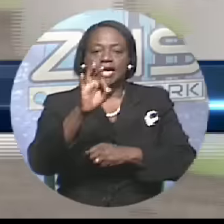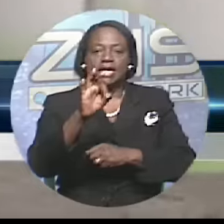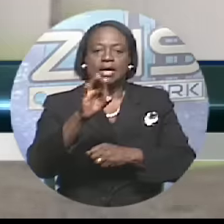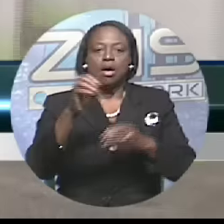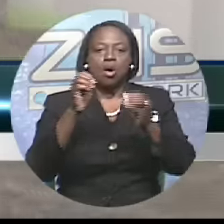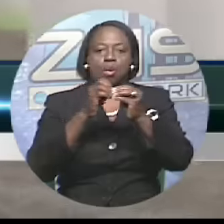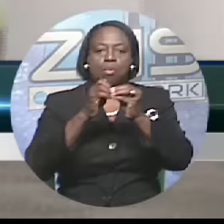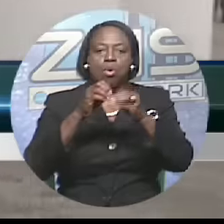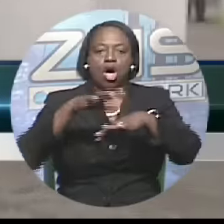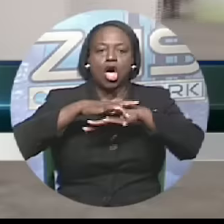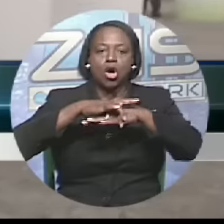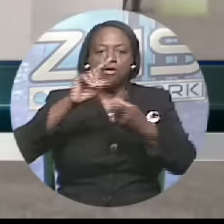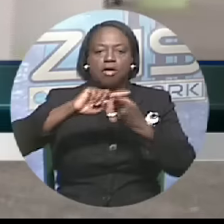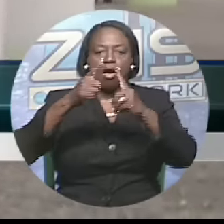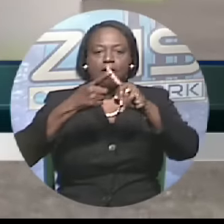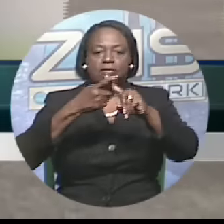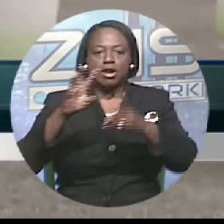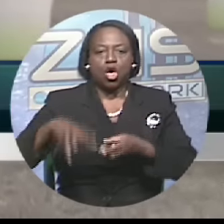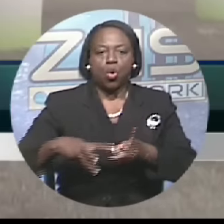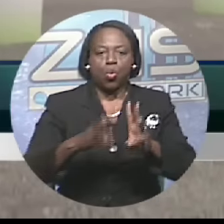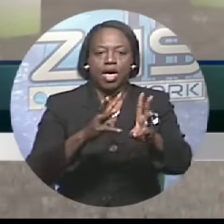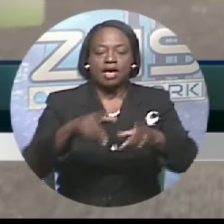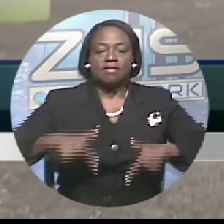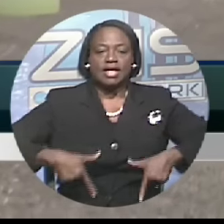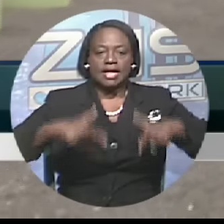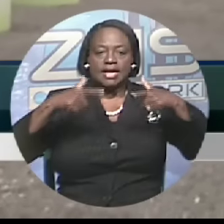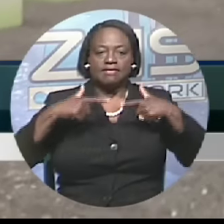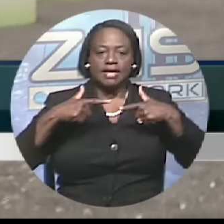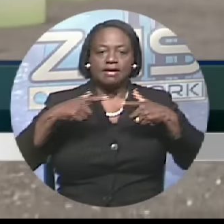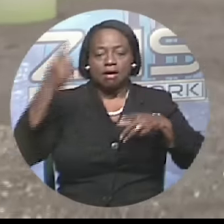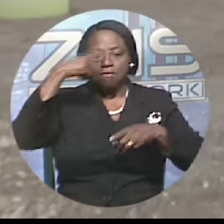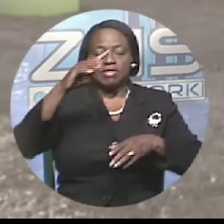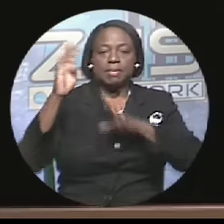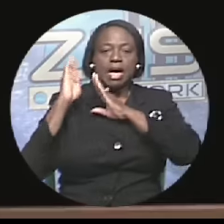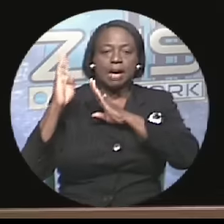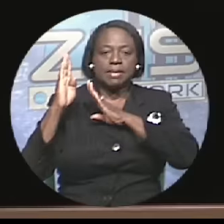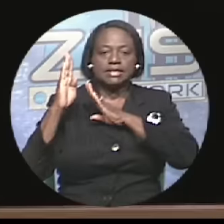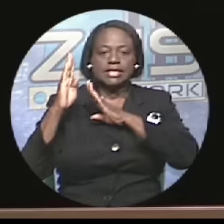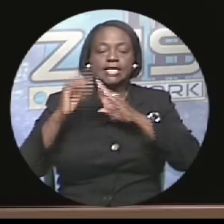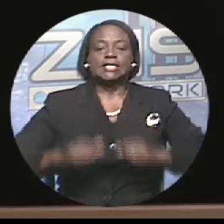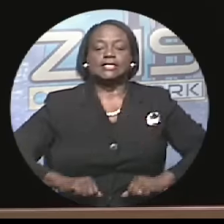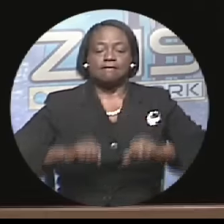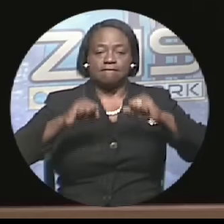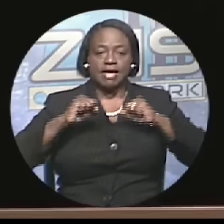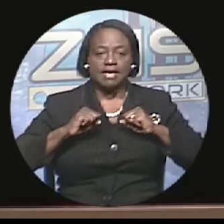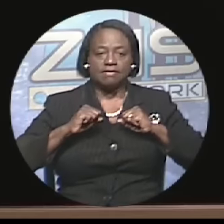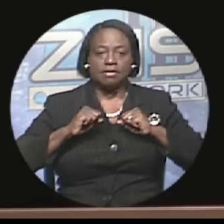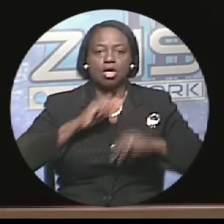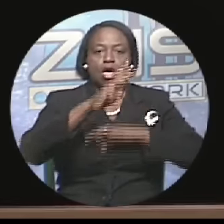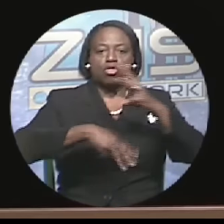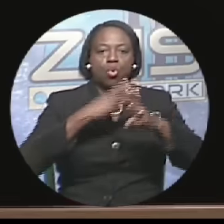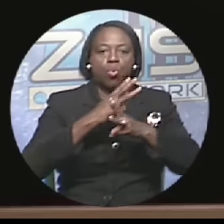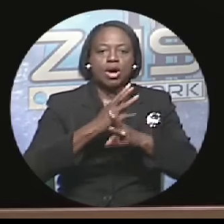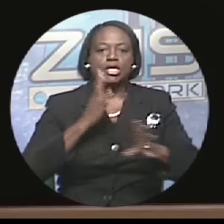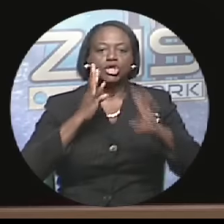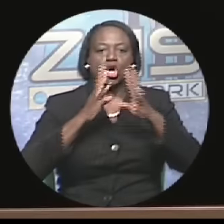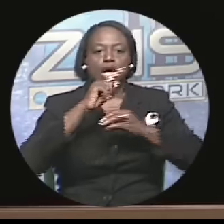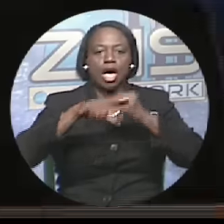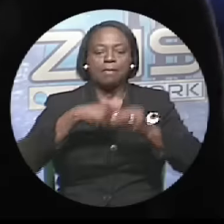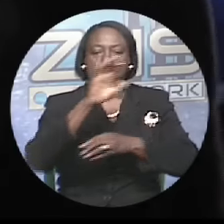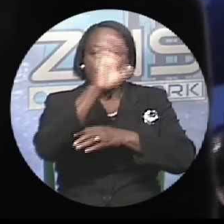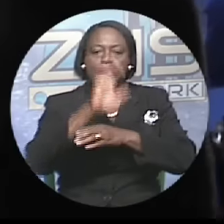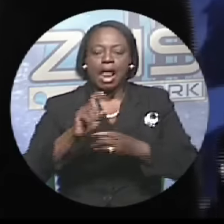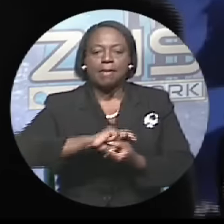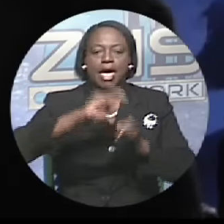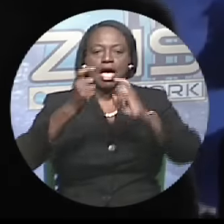of living or greater efficiency. But for the Bahamas, it's a matter of survival. The world is talking about climate change and ways to address the global